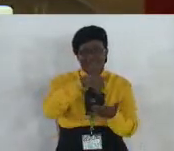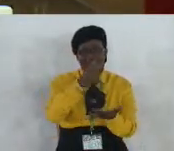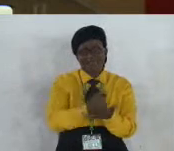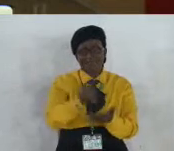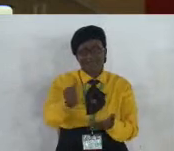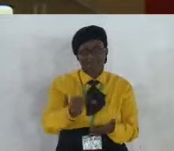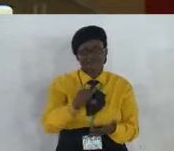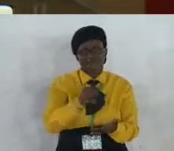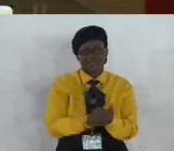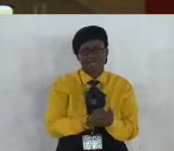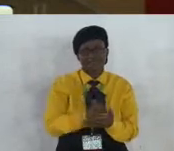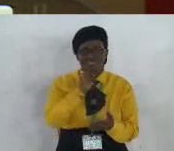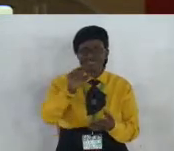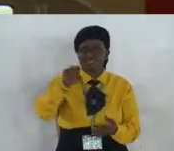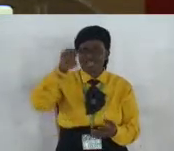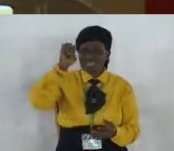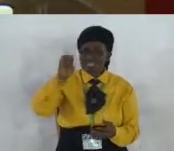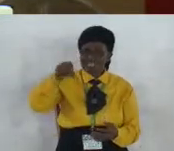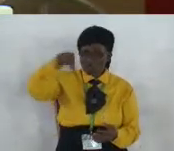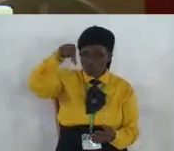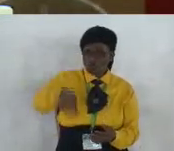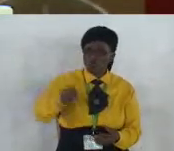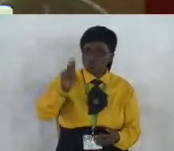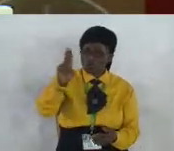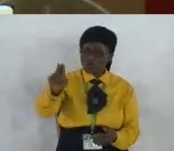That's equation number three.